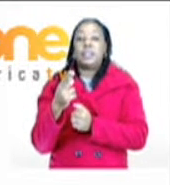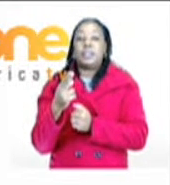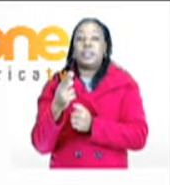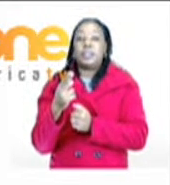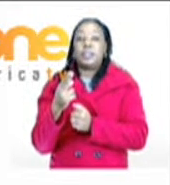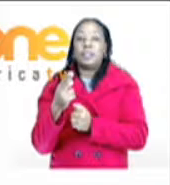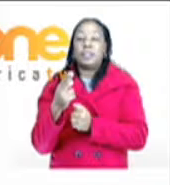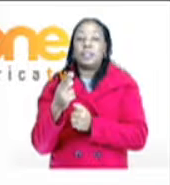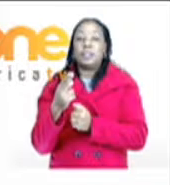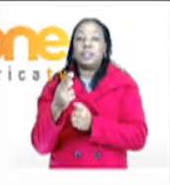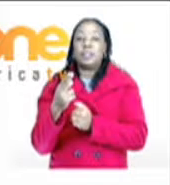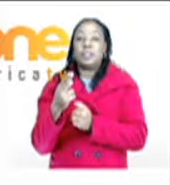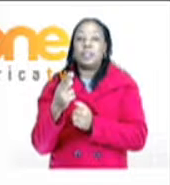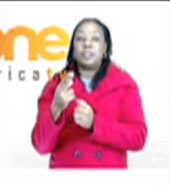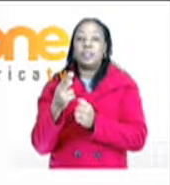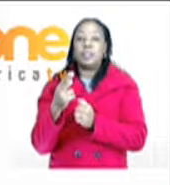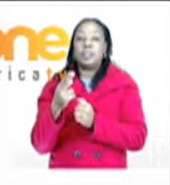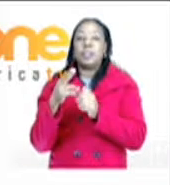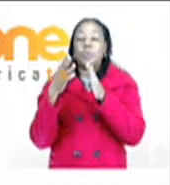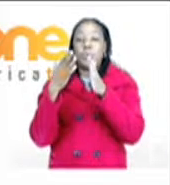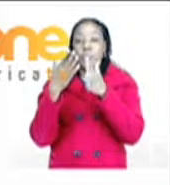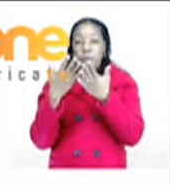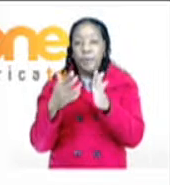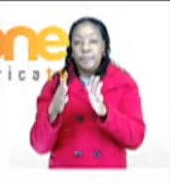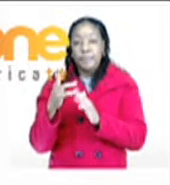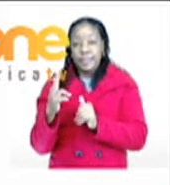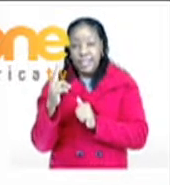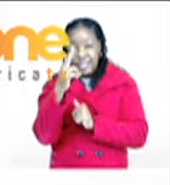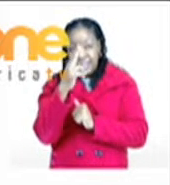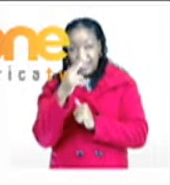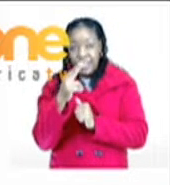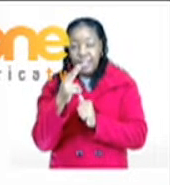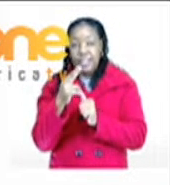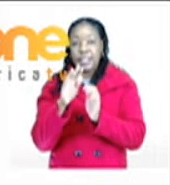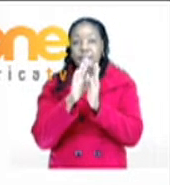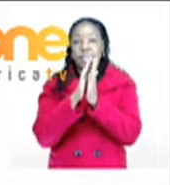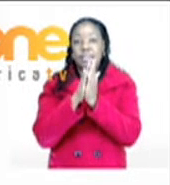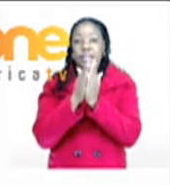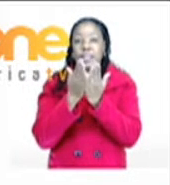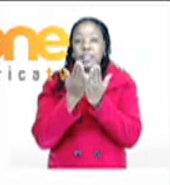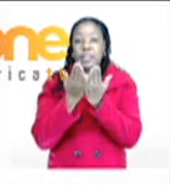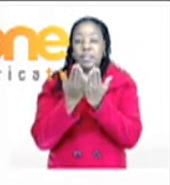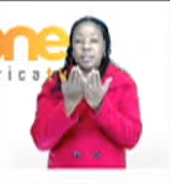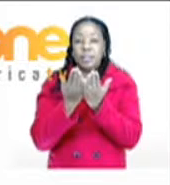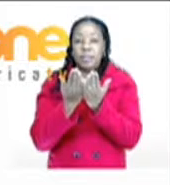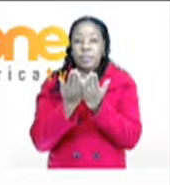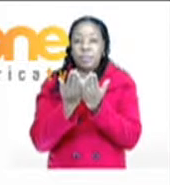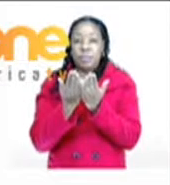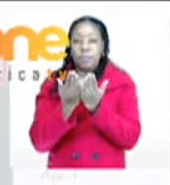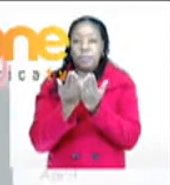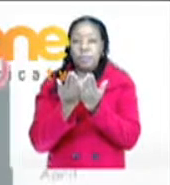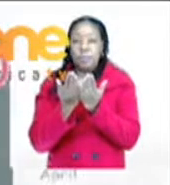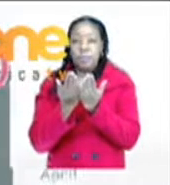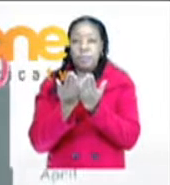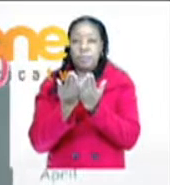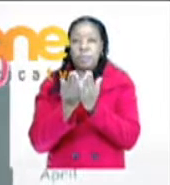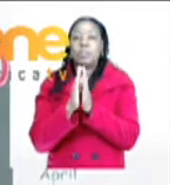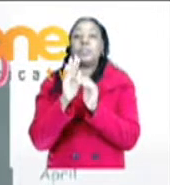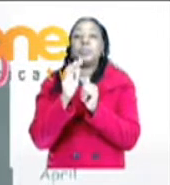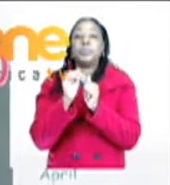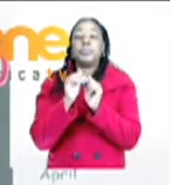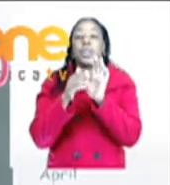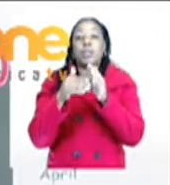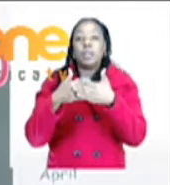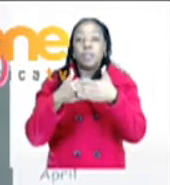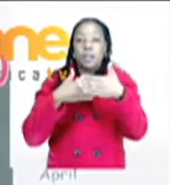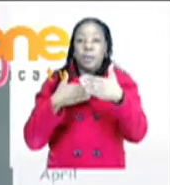place. Now, before you can do that, I would like you to focus on my small board once